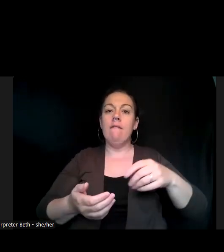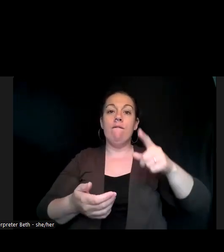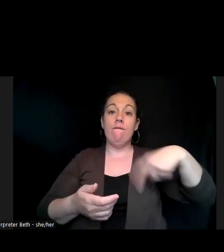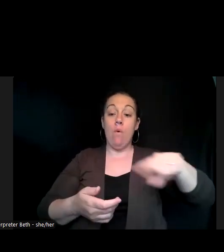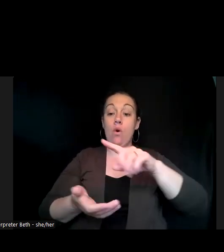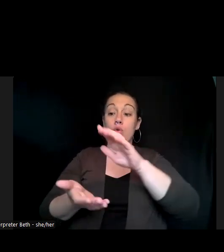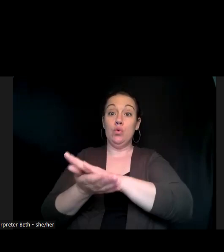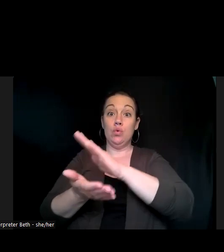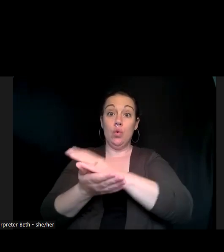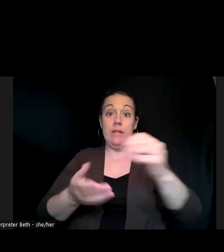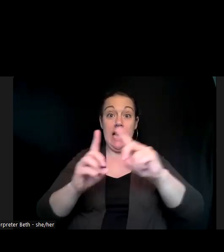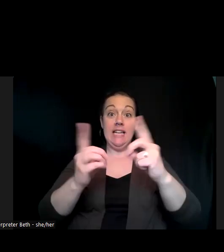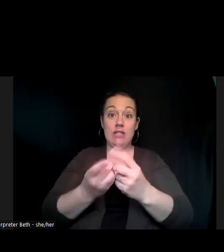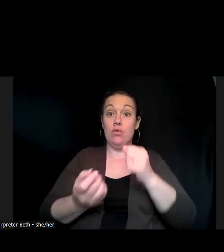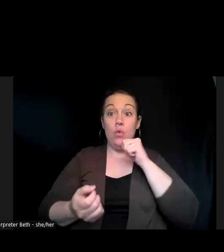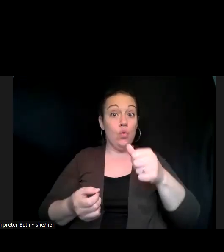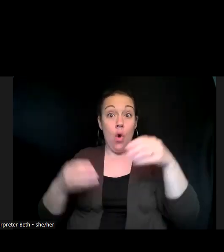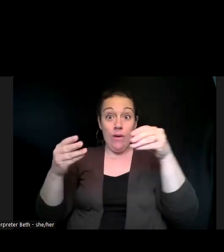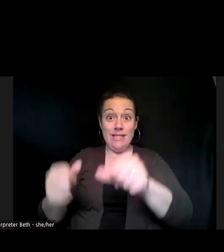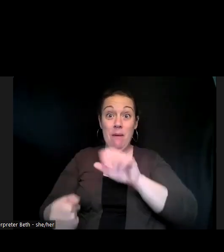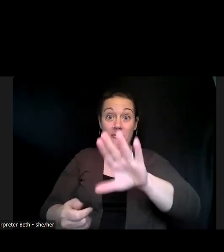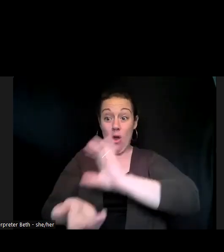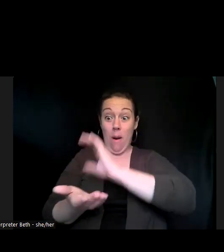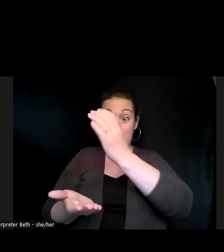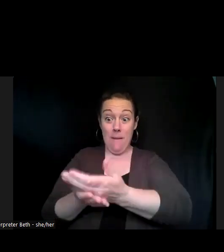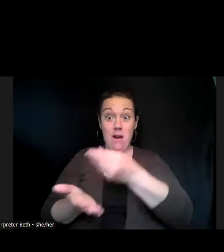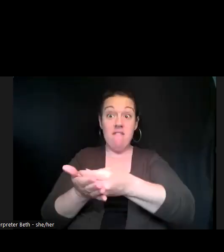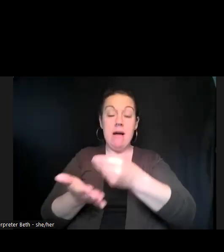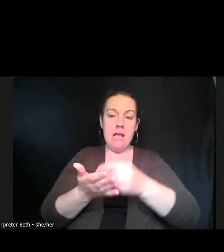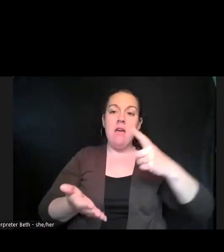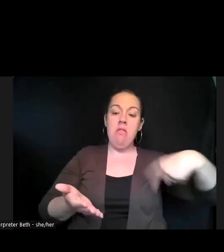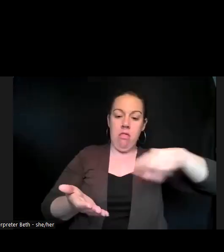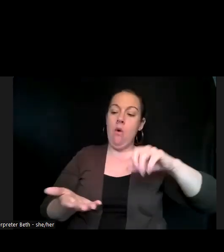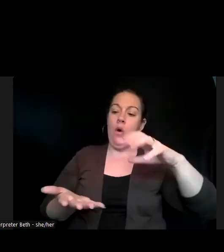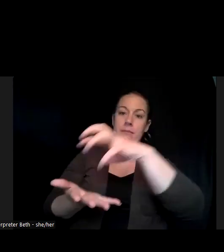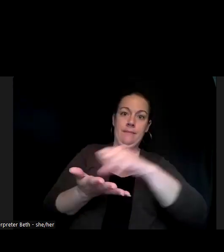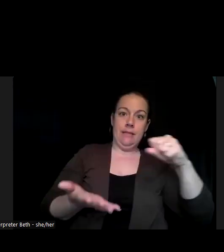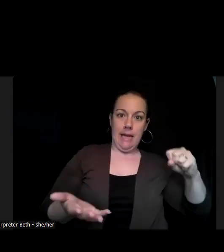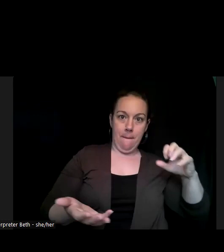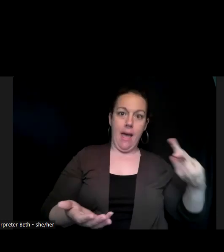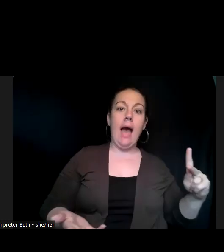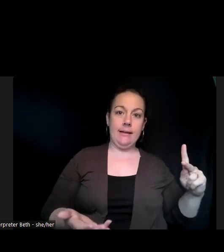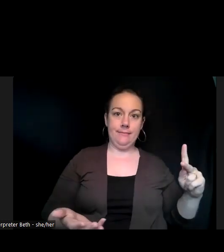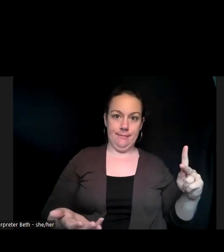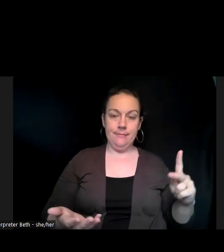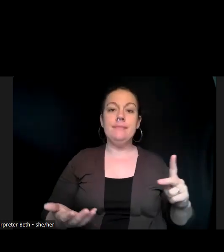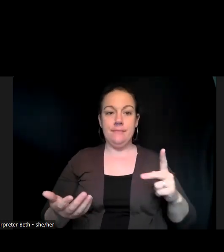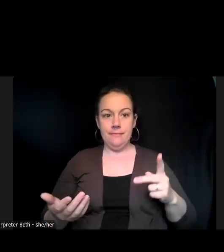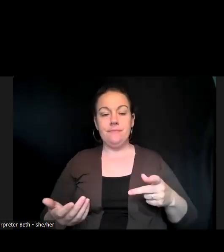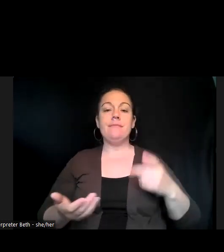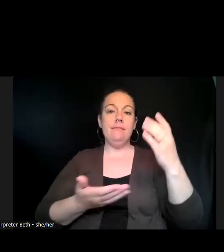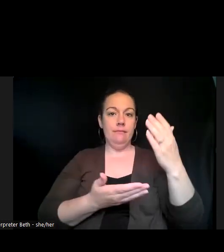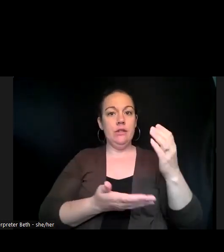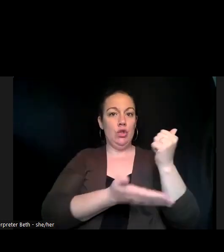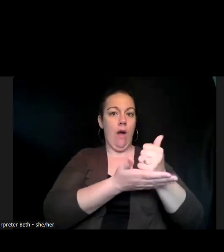spend that money in time. But we heard the department actually just sent a letter to governors, to the National Government